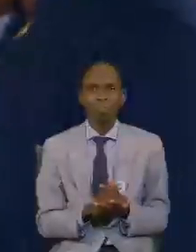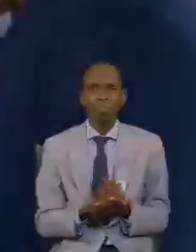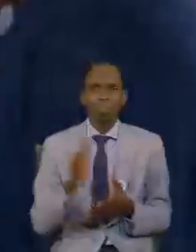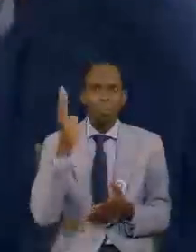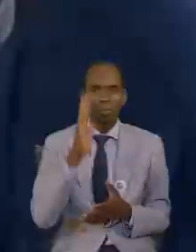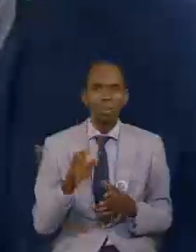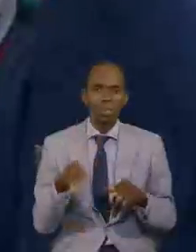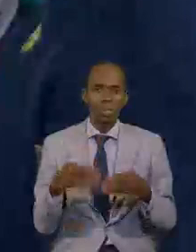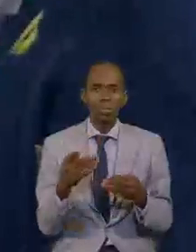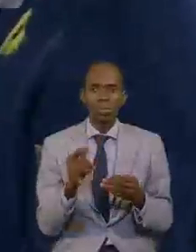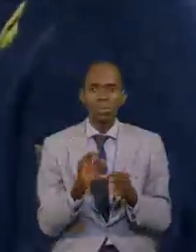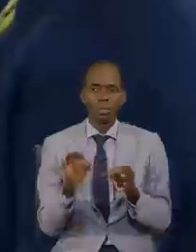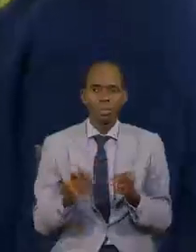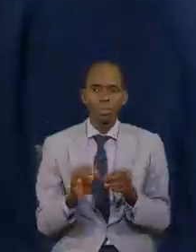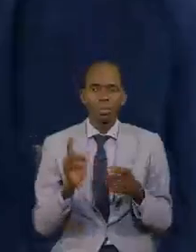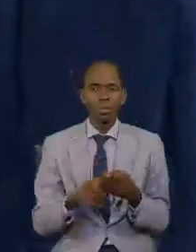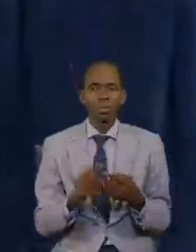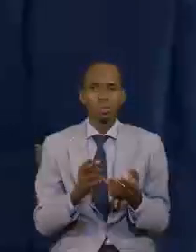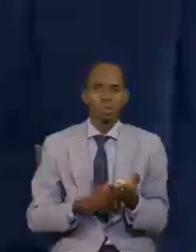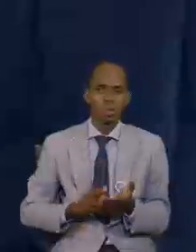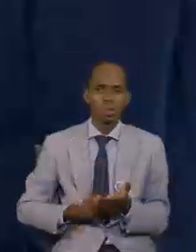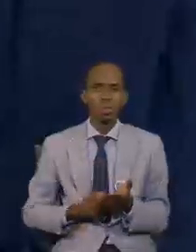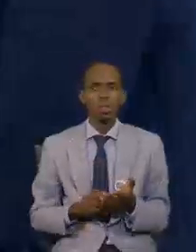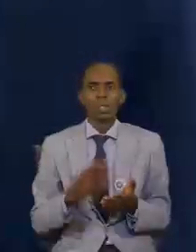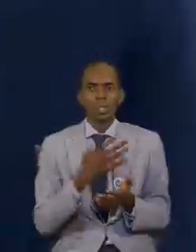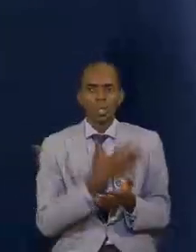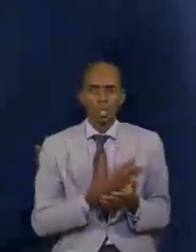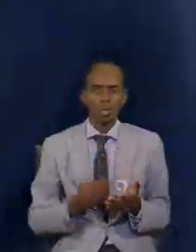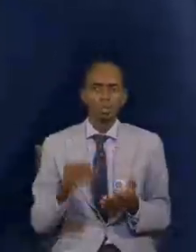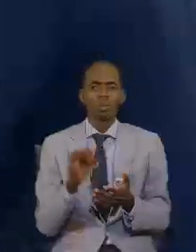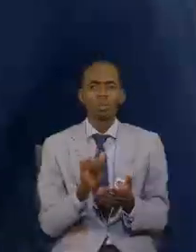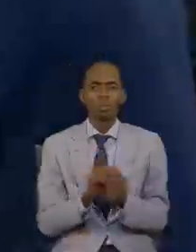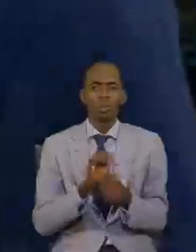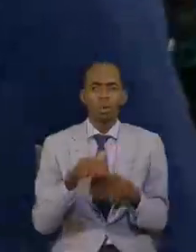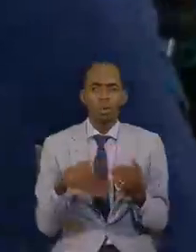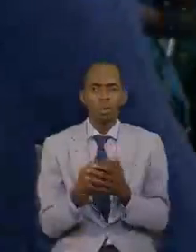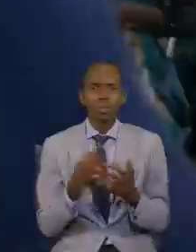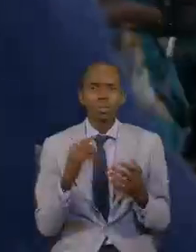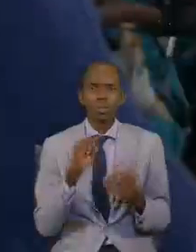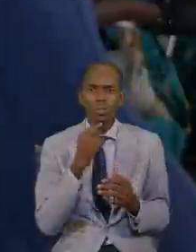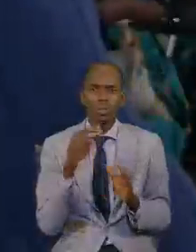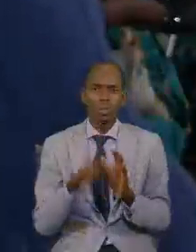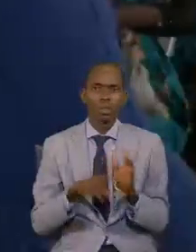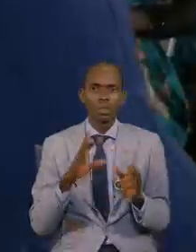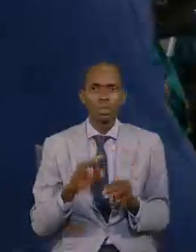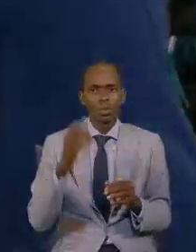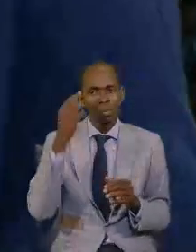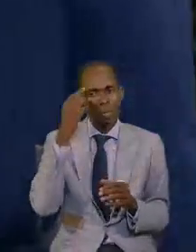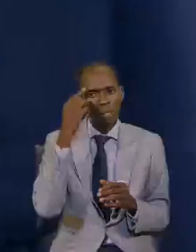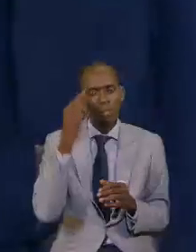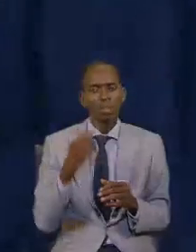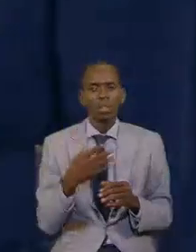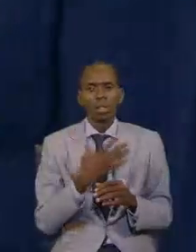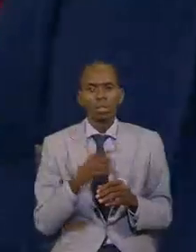feel. We do that with all seriousness of mind. No more lying, no more deception. We're not